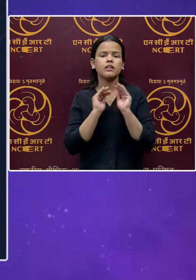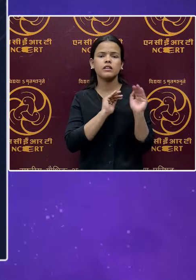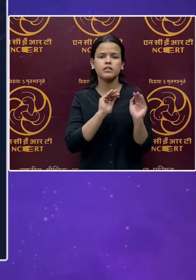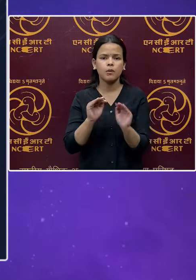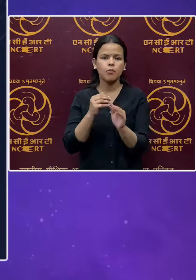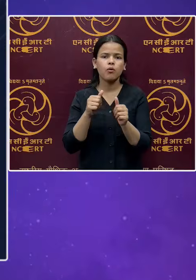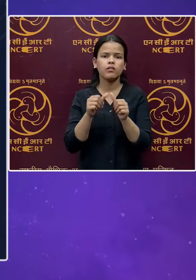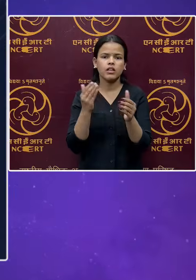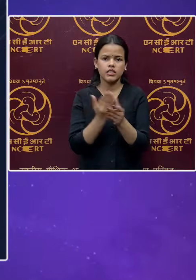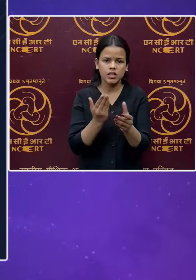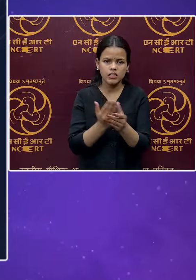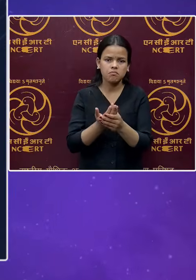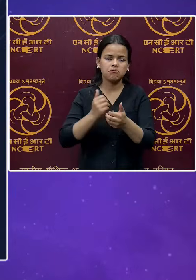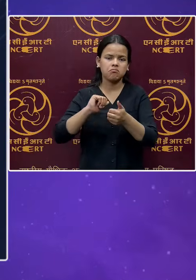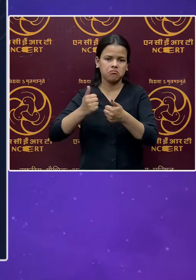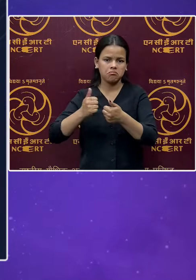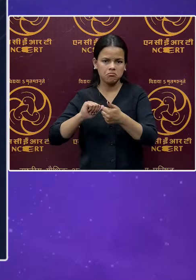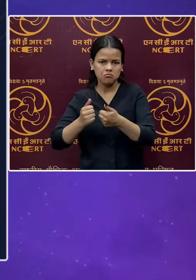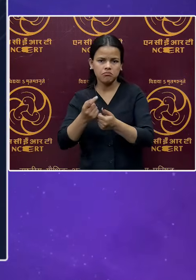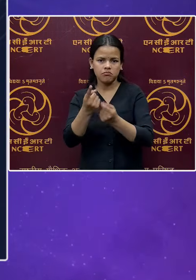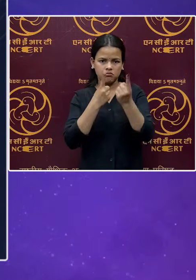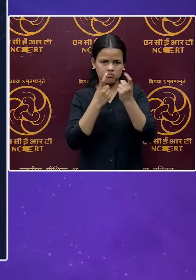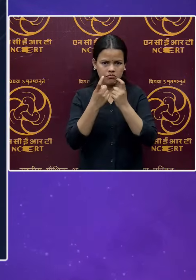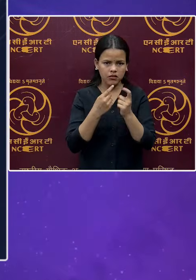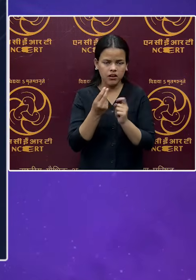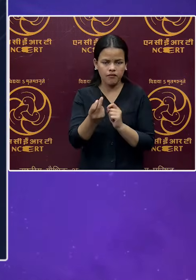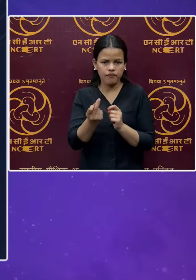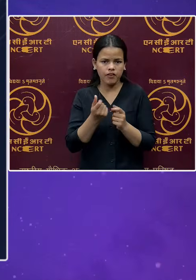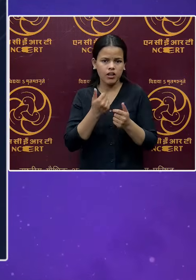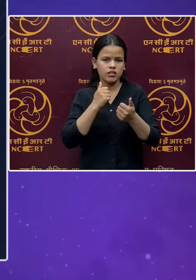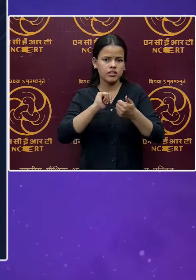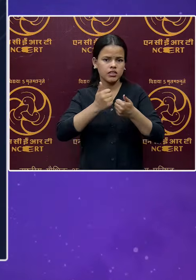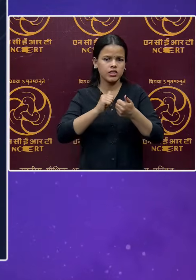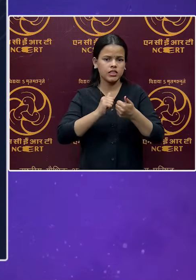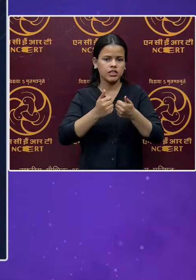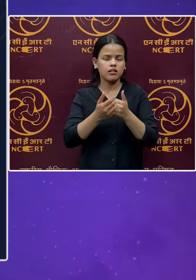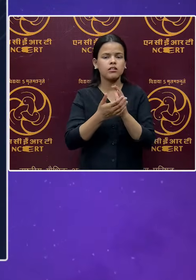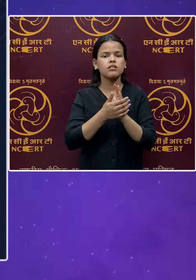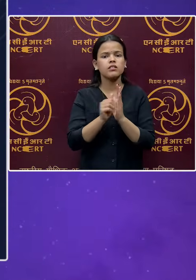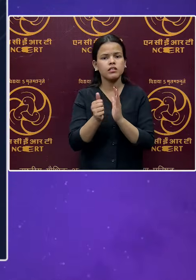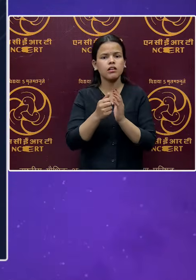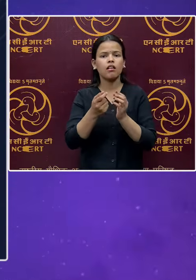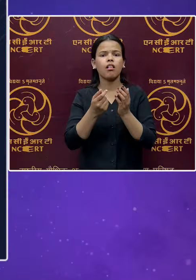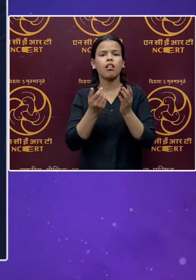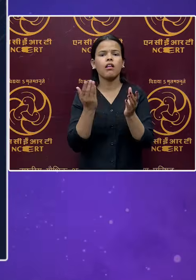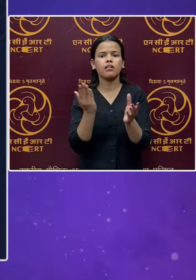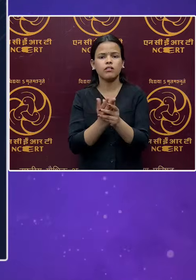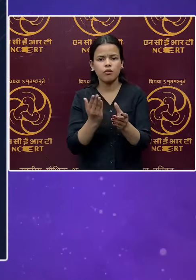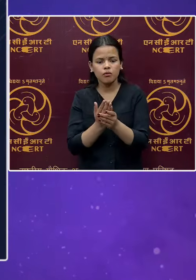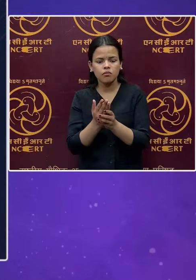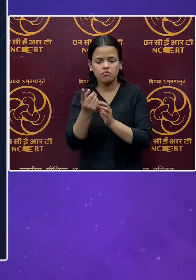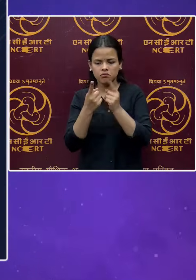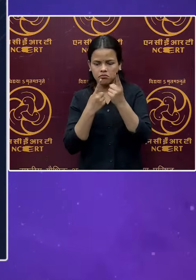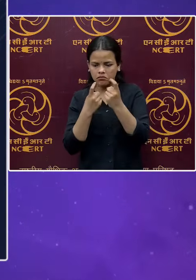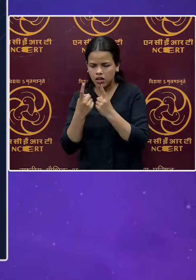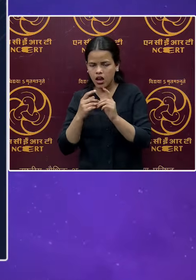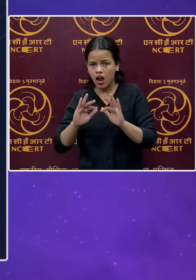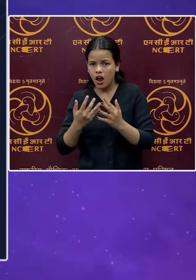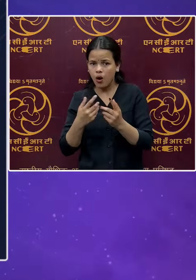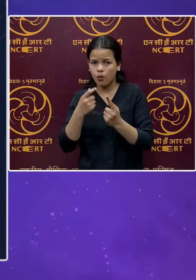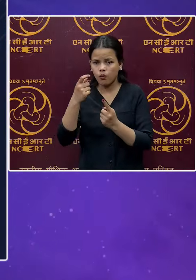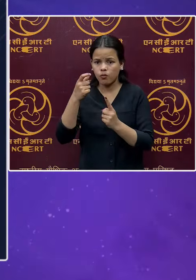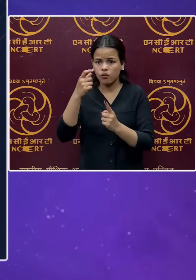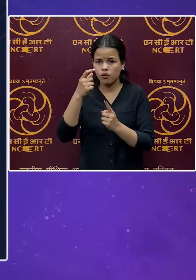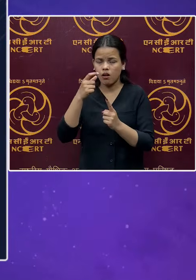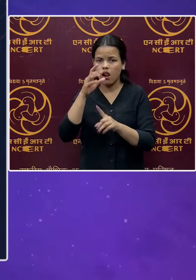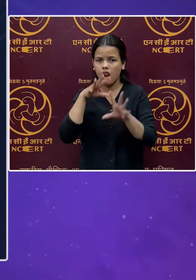feedback, continuous evaluation and immediate feedback, skill documentation. So, how the particular learner is